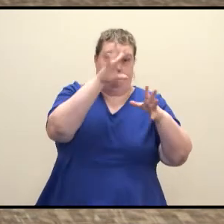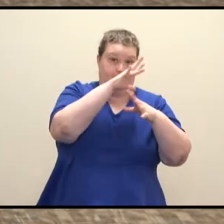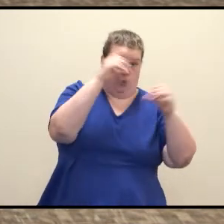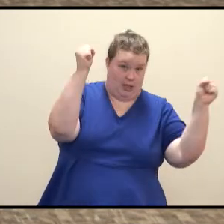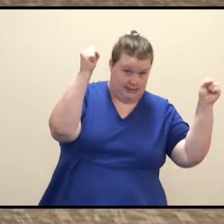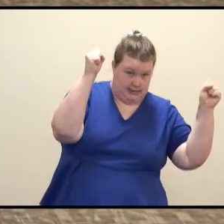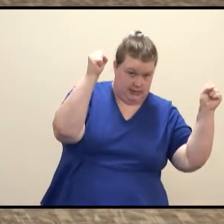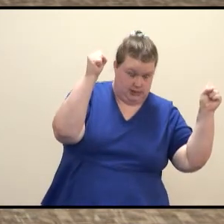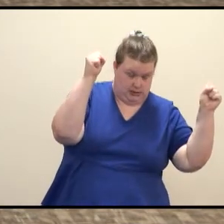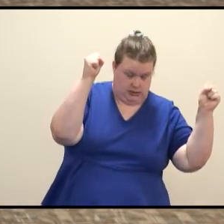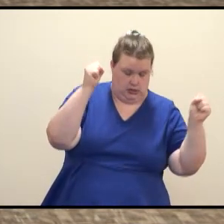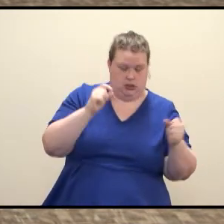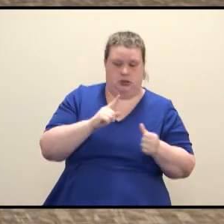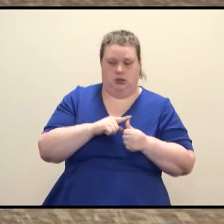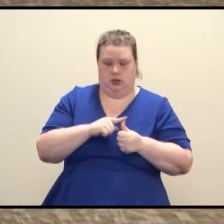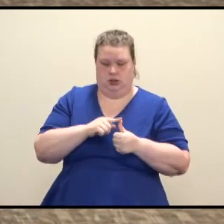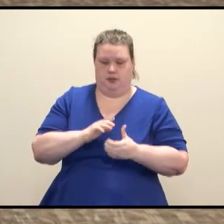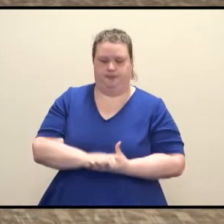president.